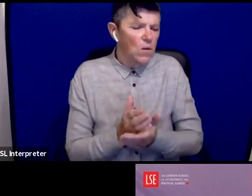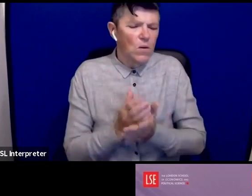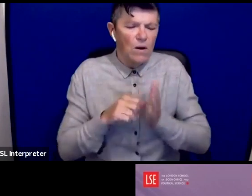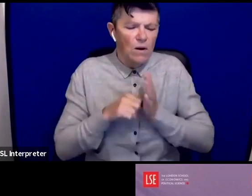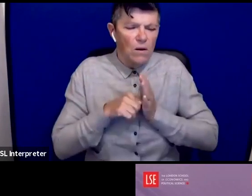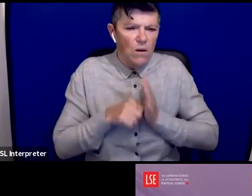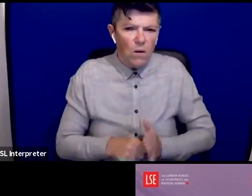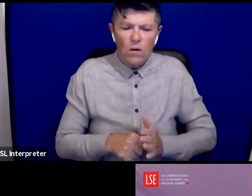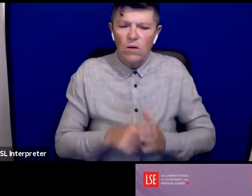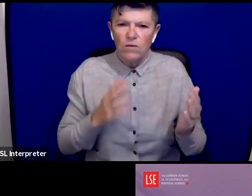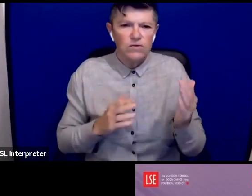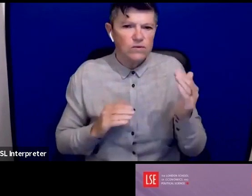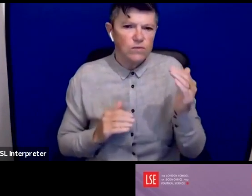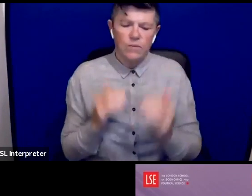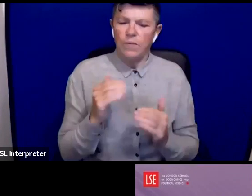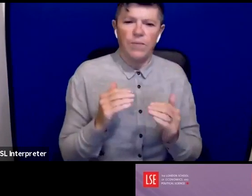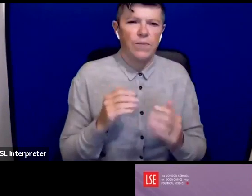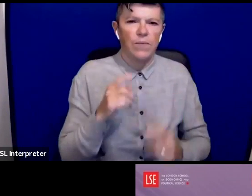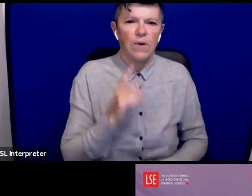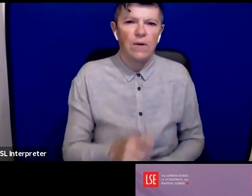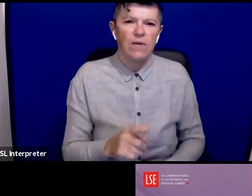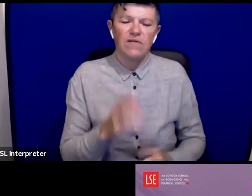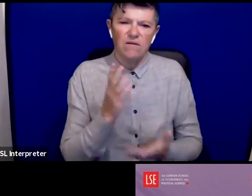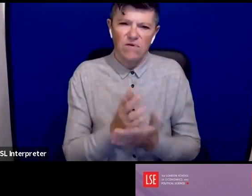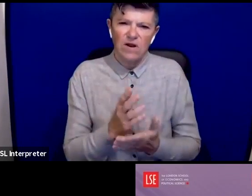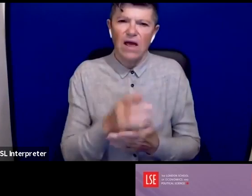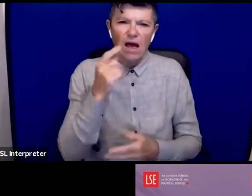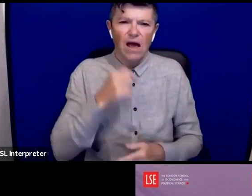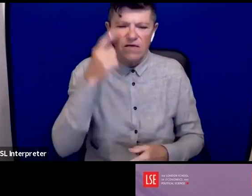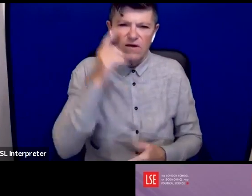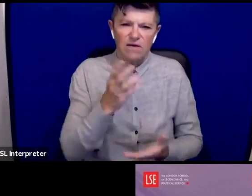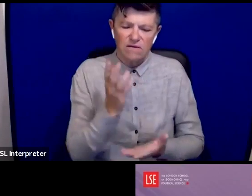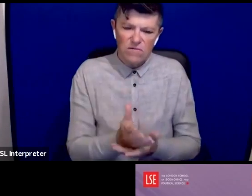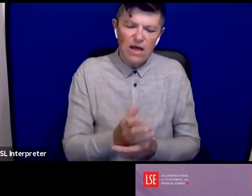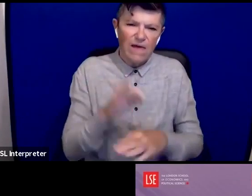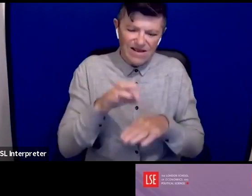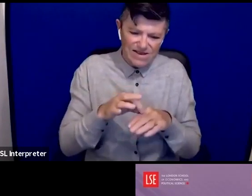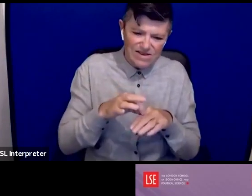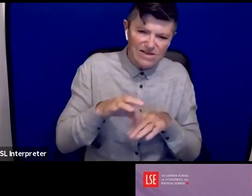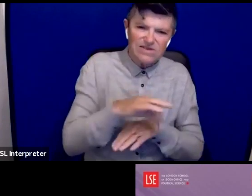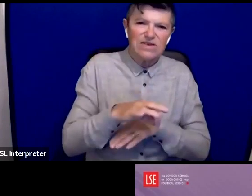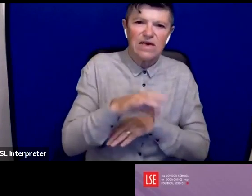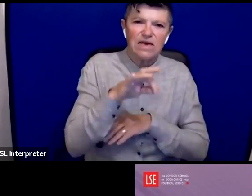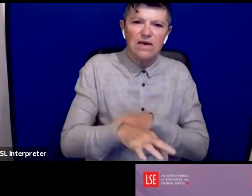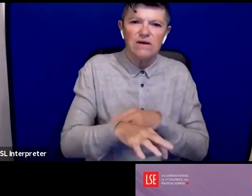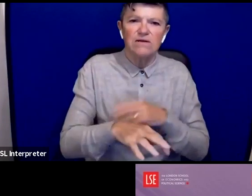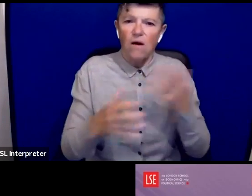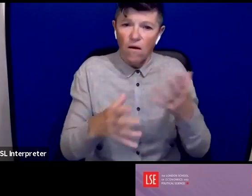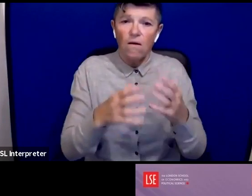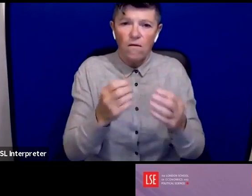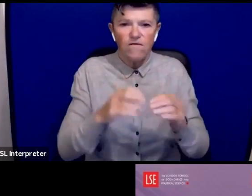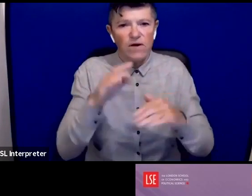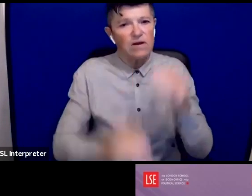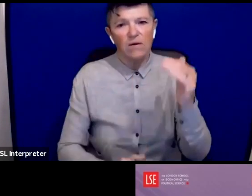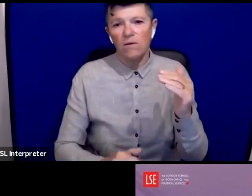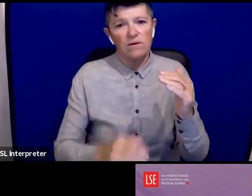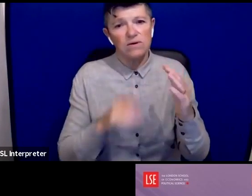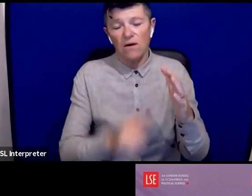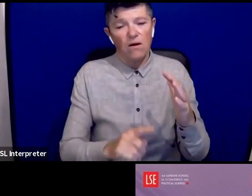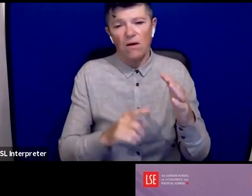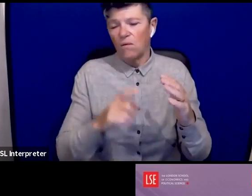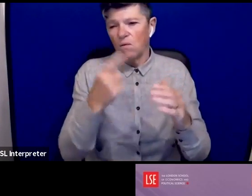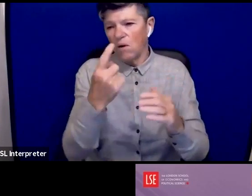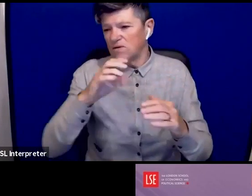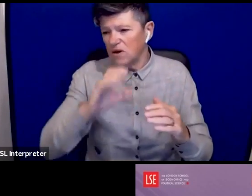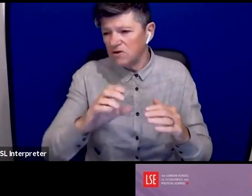And I think that's the seed of inequality throughout more than a century that's happened, or two centuries, whatever, you know, if